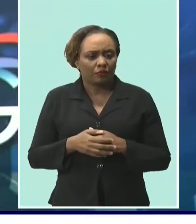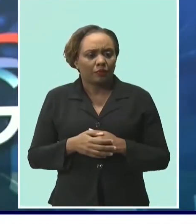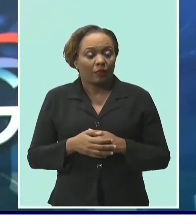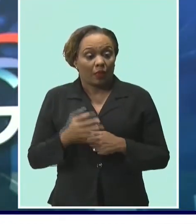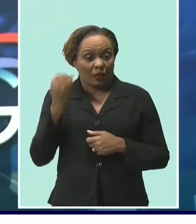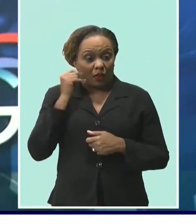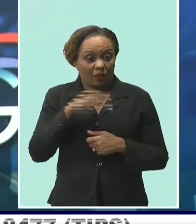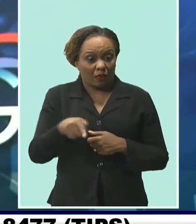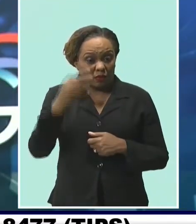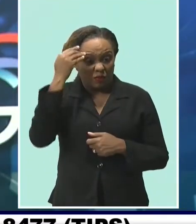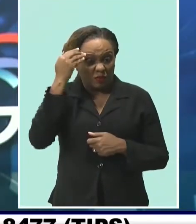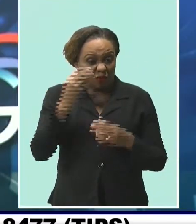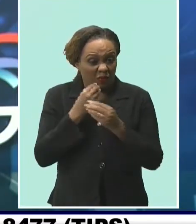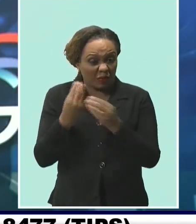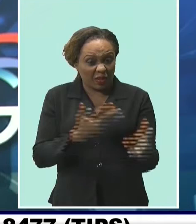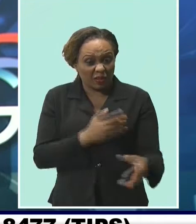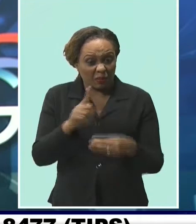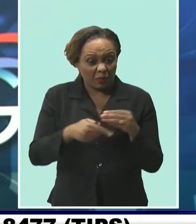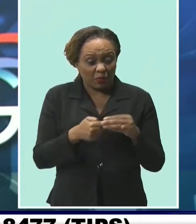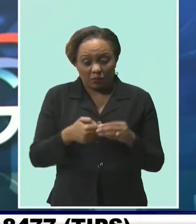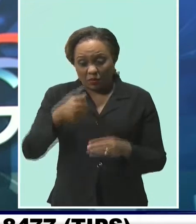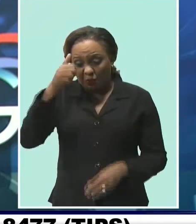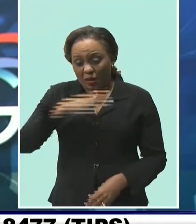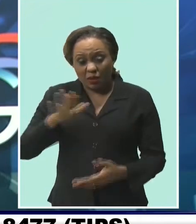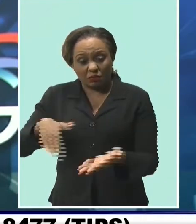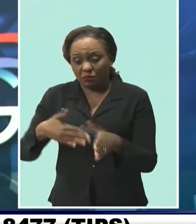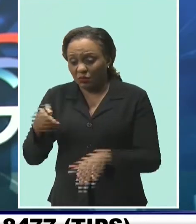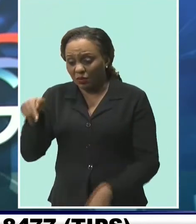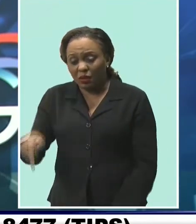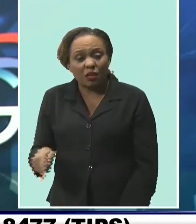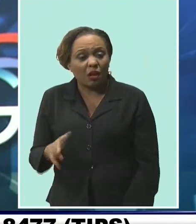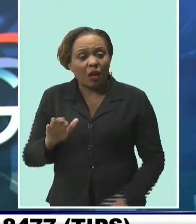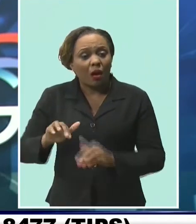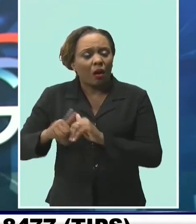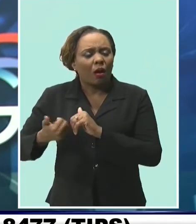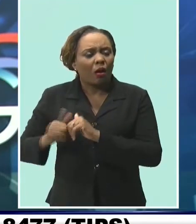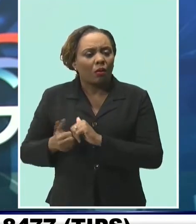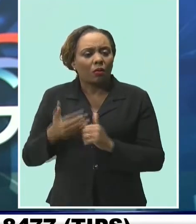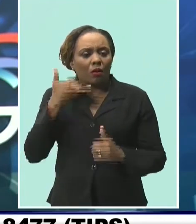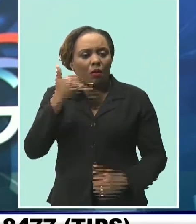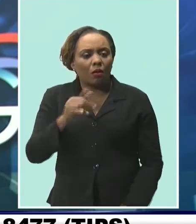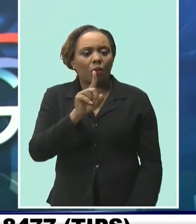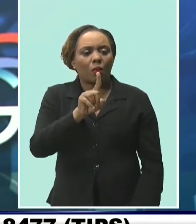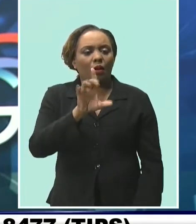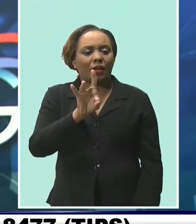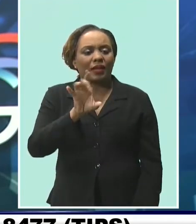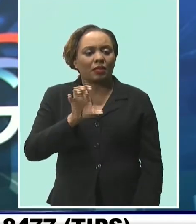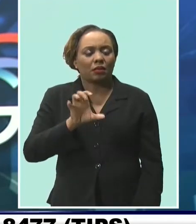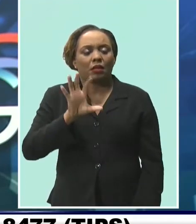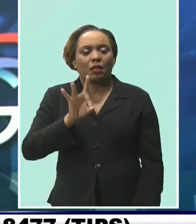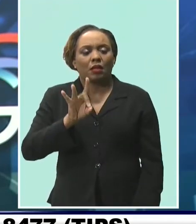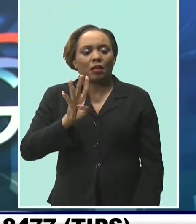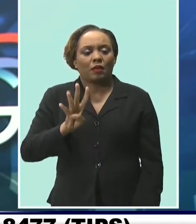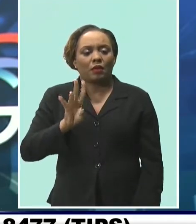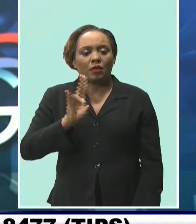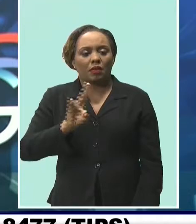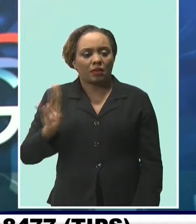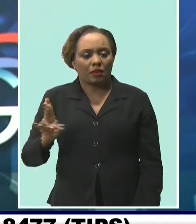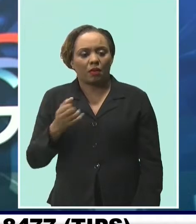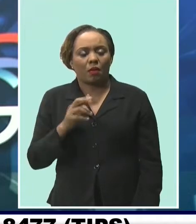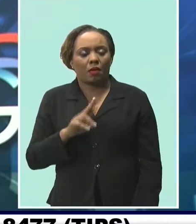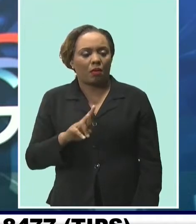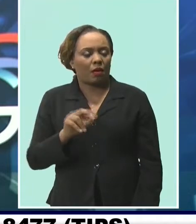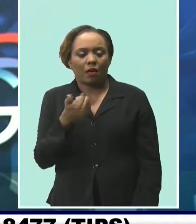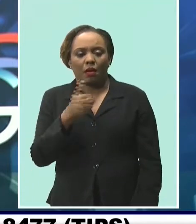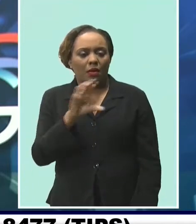asking anyone with information regarding these incidents to contact Police Crime Stoppers at 1-800-8477 or the nearest